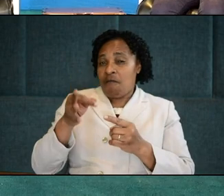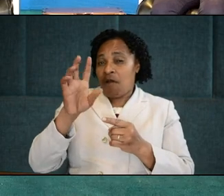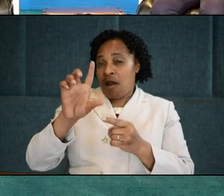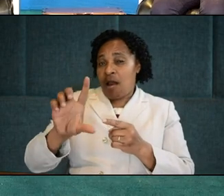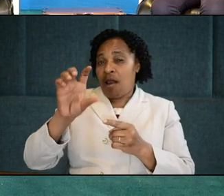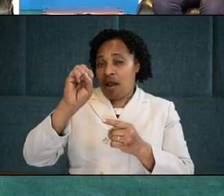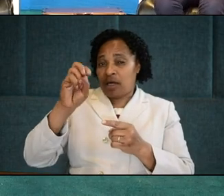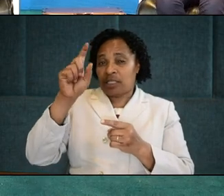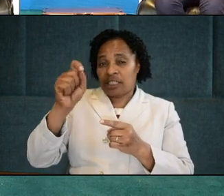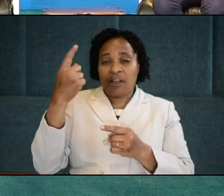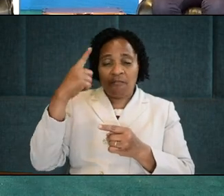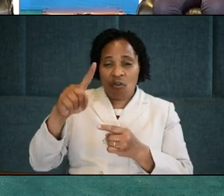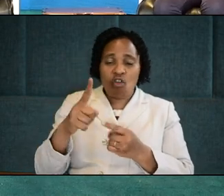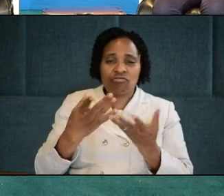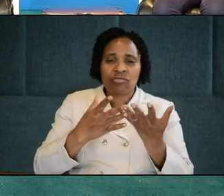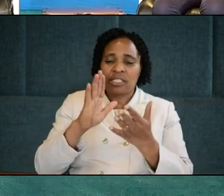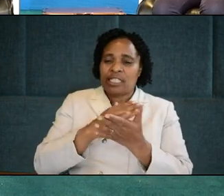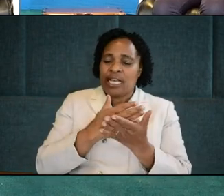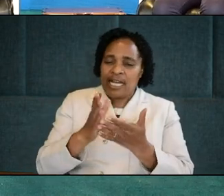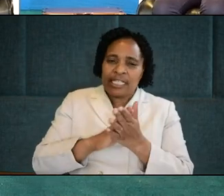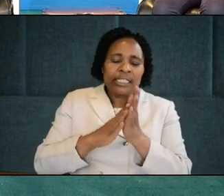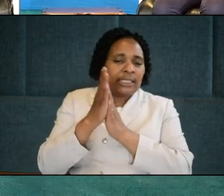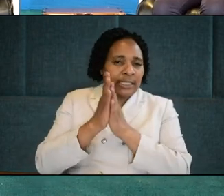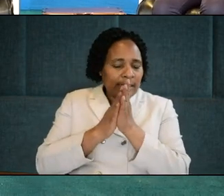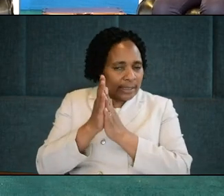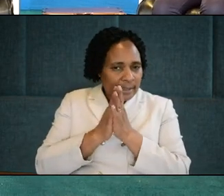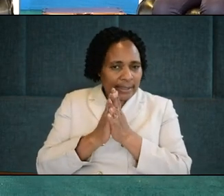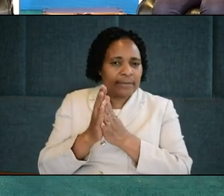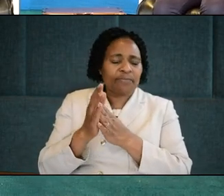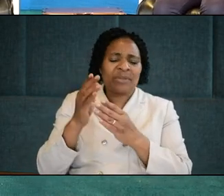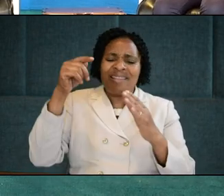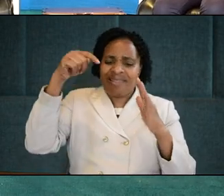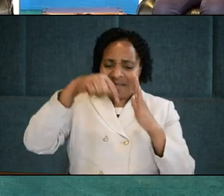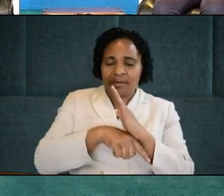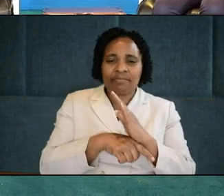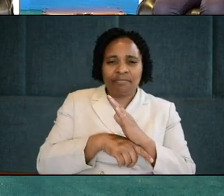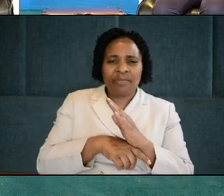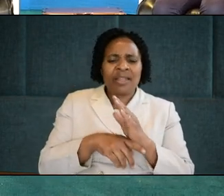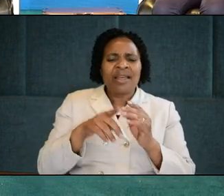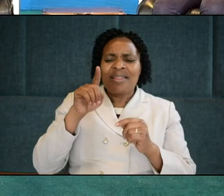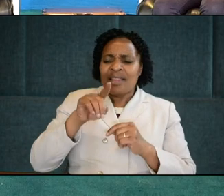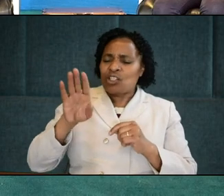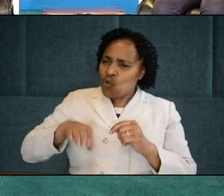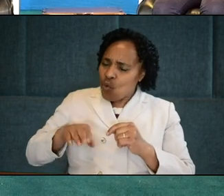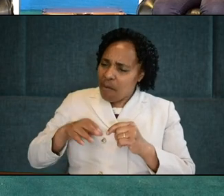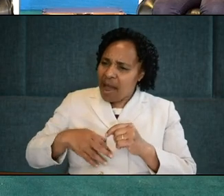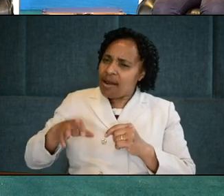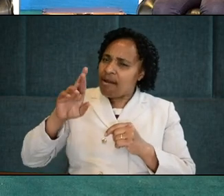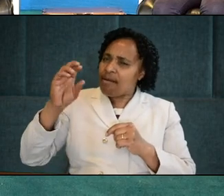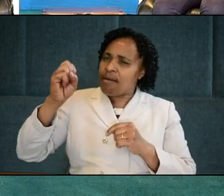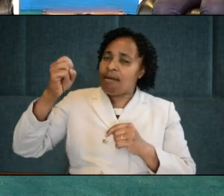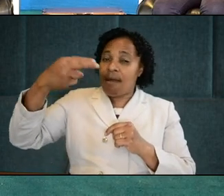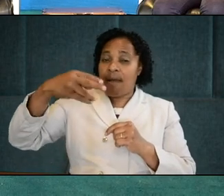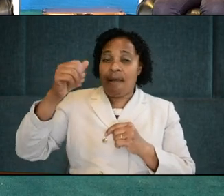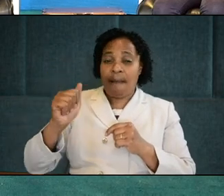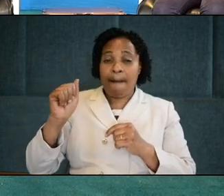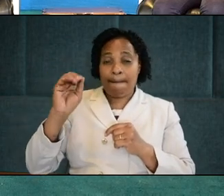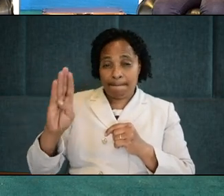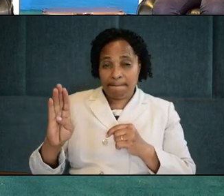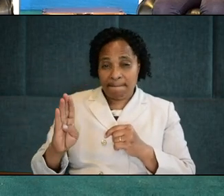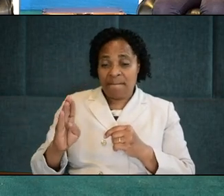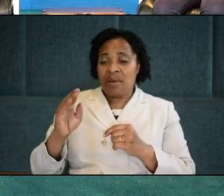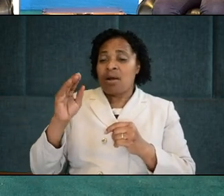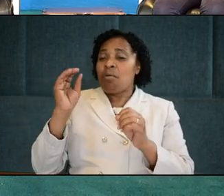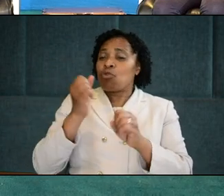those interesting insights. In fact, Rahab is not only mentioned in the genealogy of Jesus in Matthew chapter 1, verse